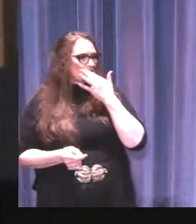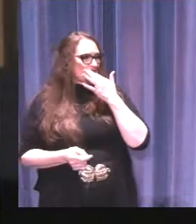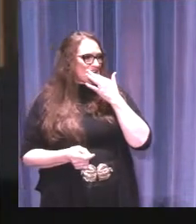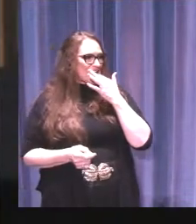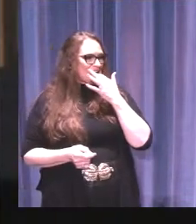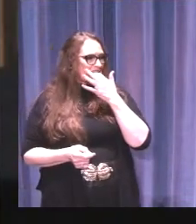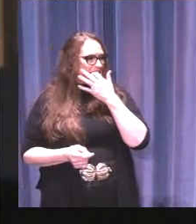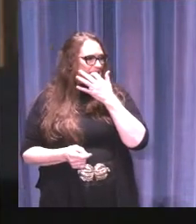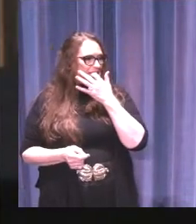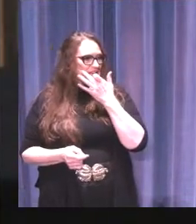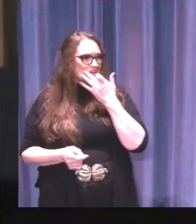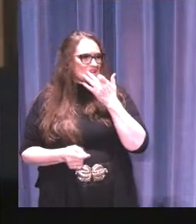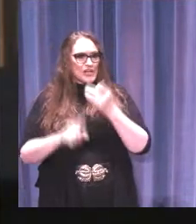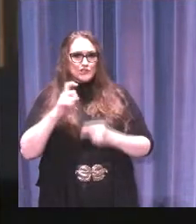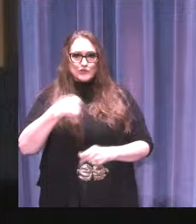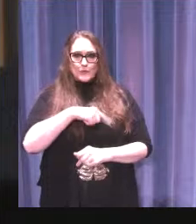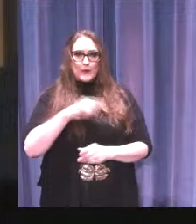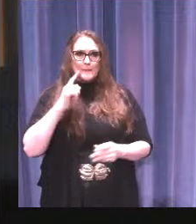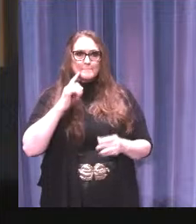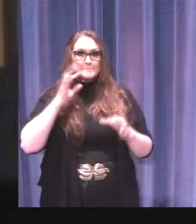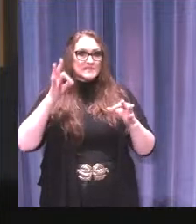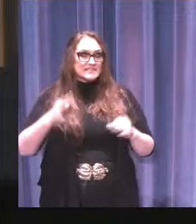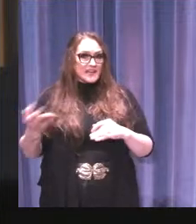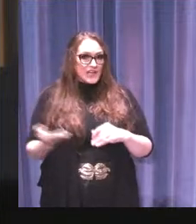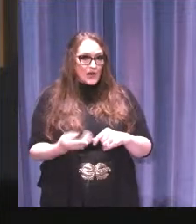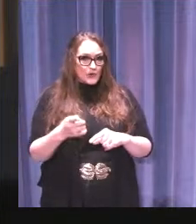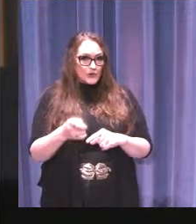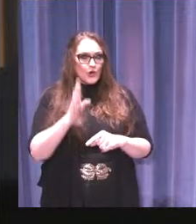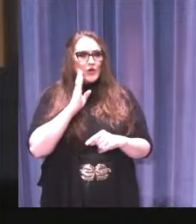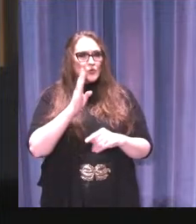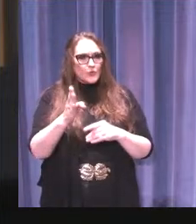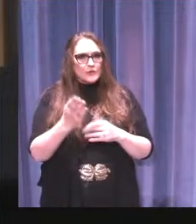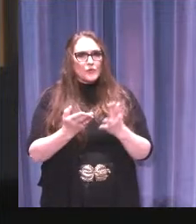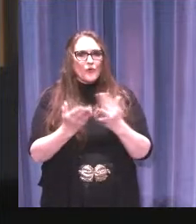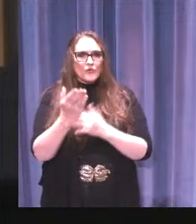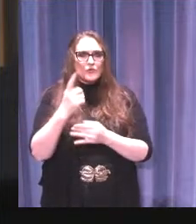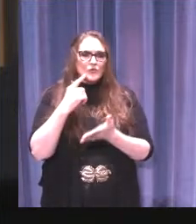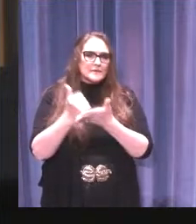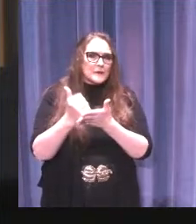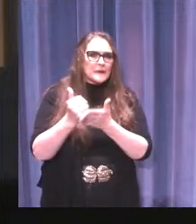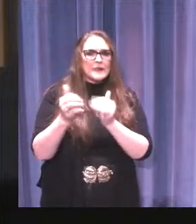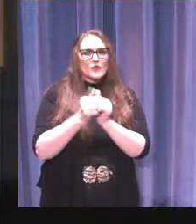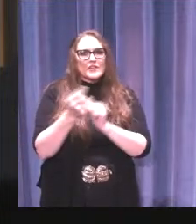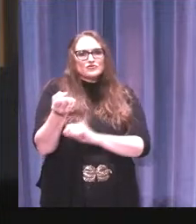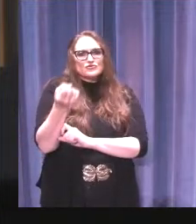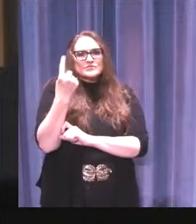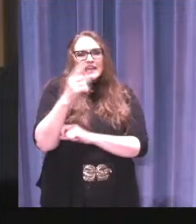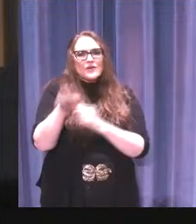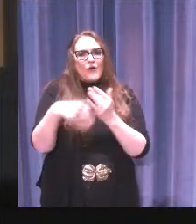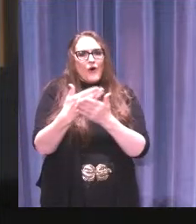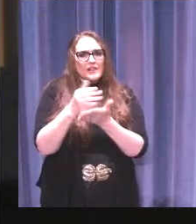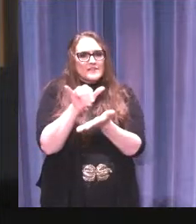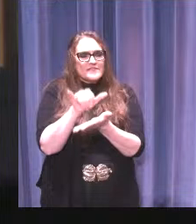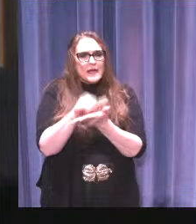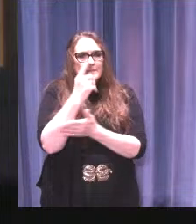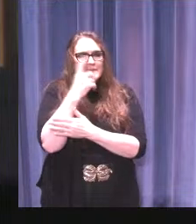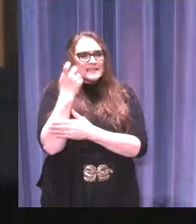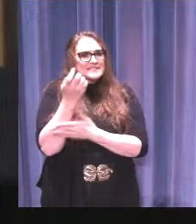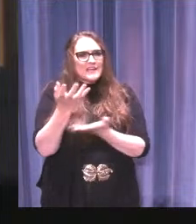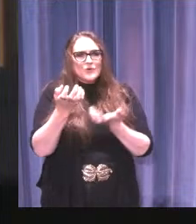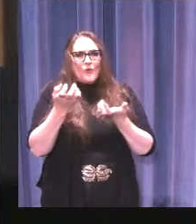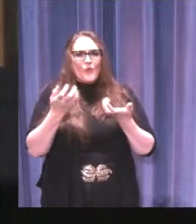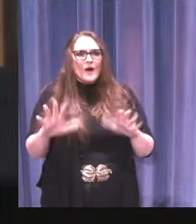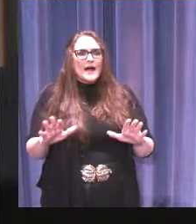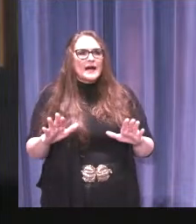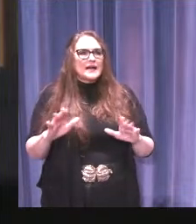should we decide to hire you, we will go through and assist you with understanding all of that, because I don't want